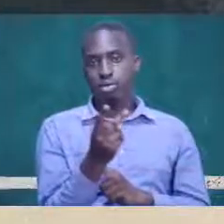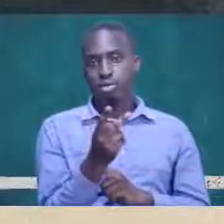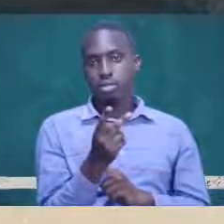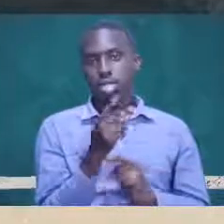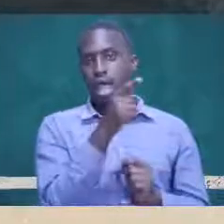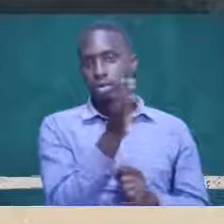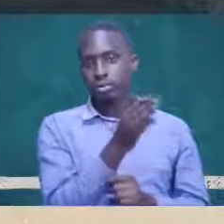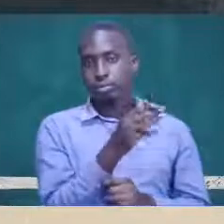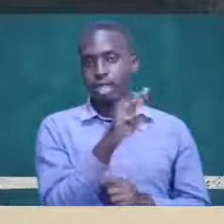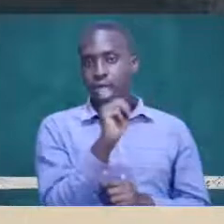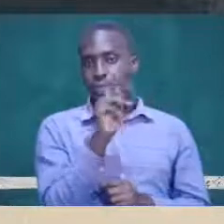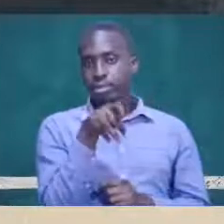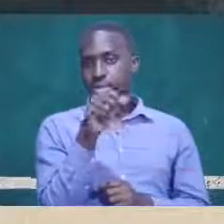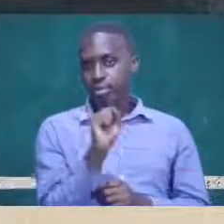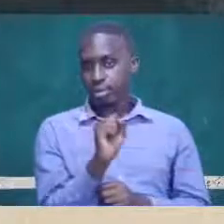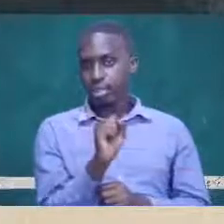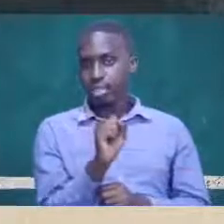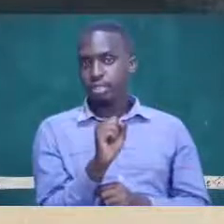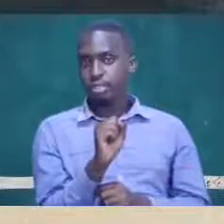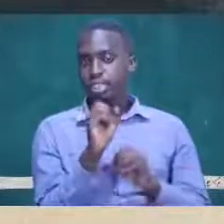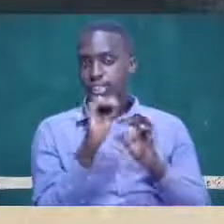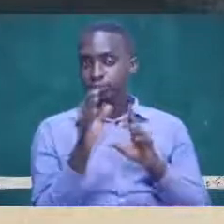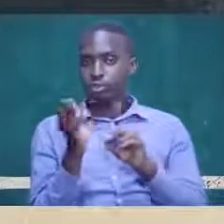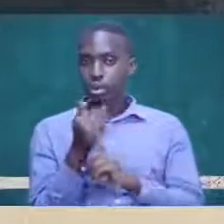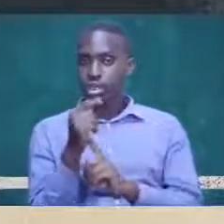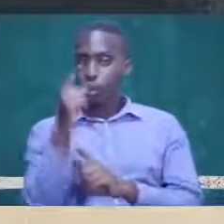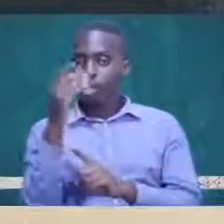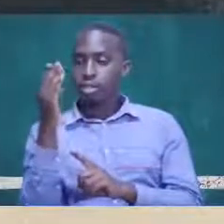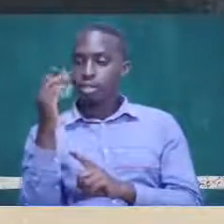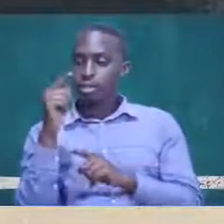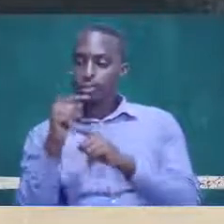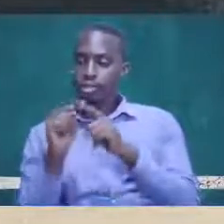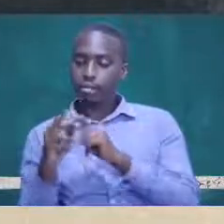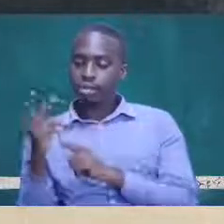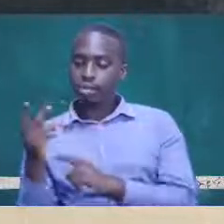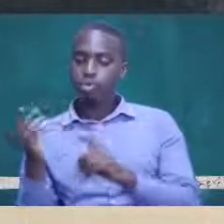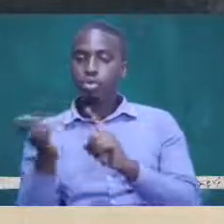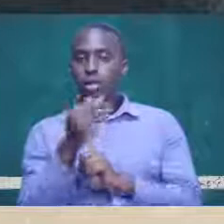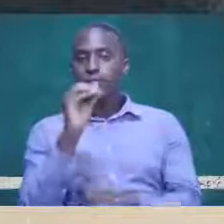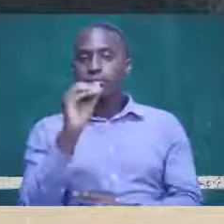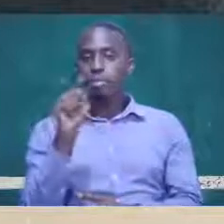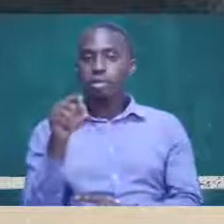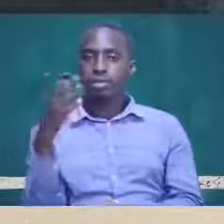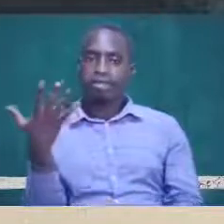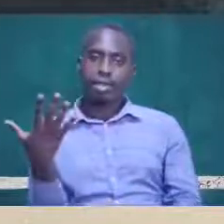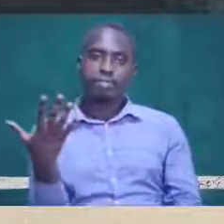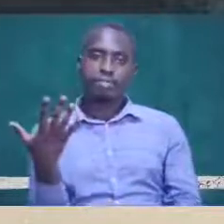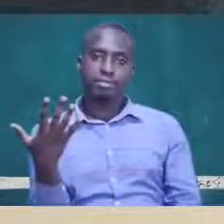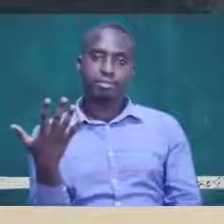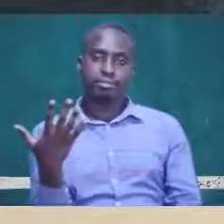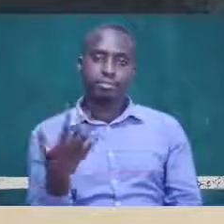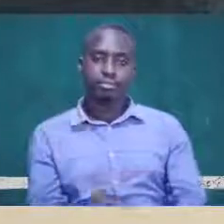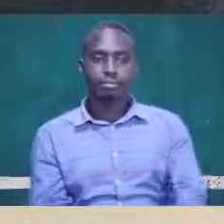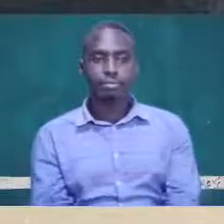this will be marginal propensity to save. If you get 1 divided by 2, which is a half, you will get